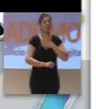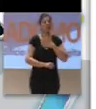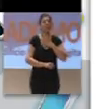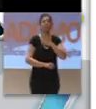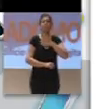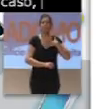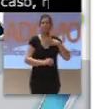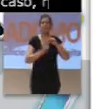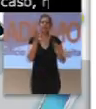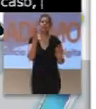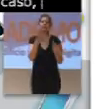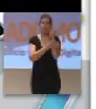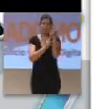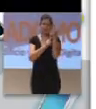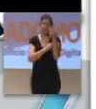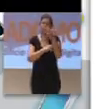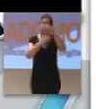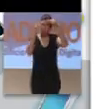that was not